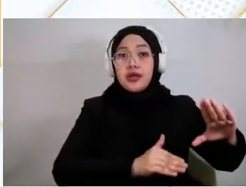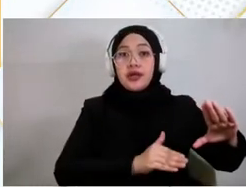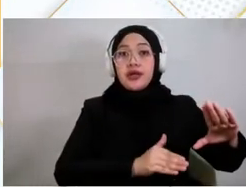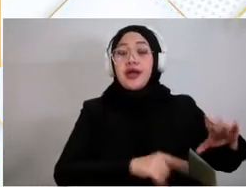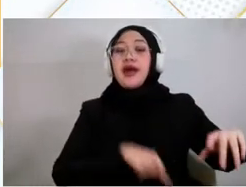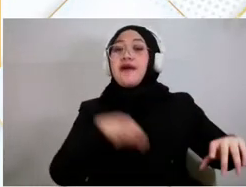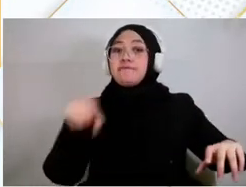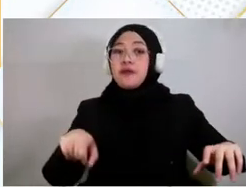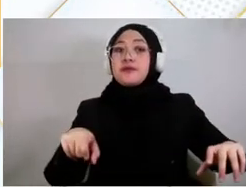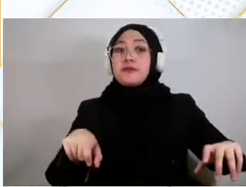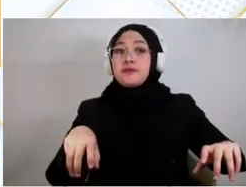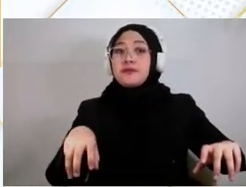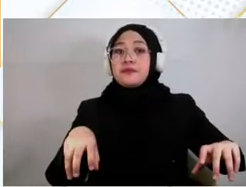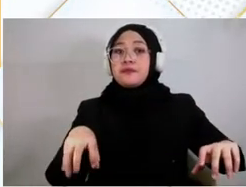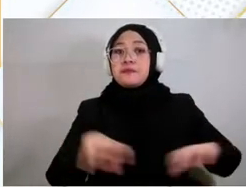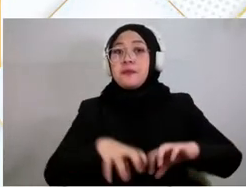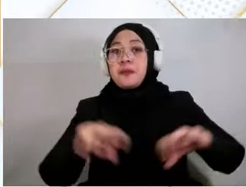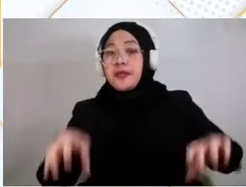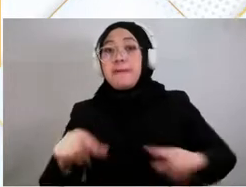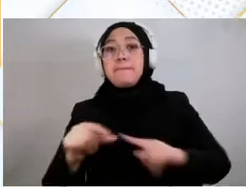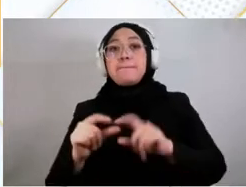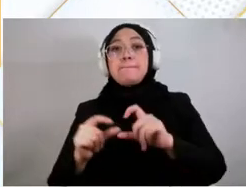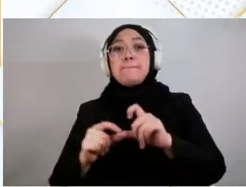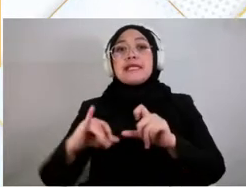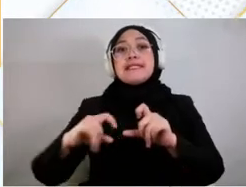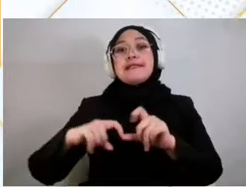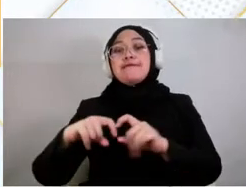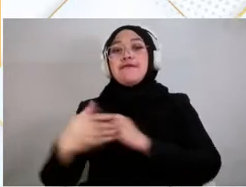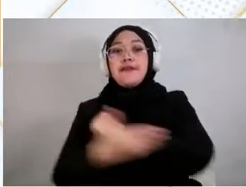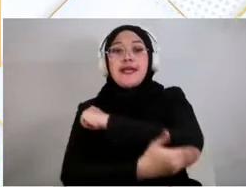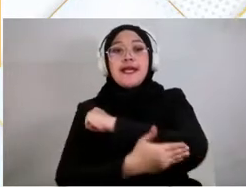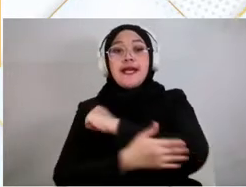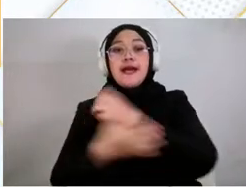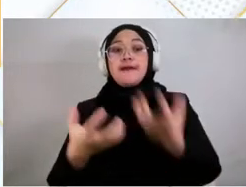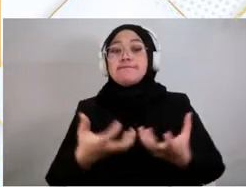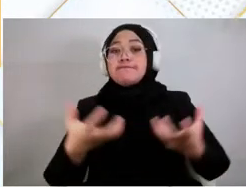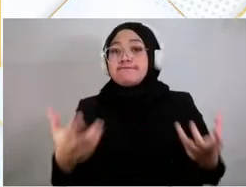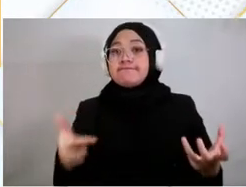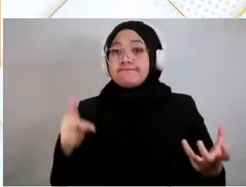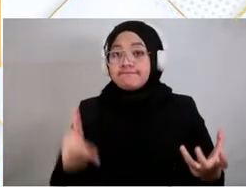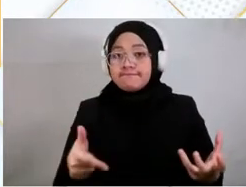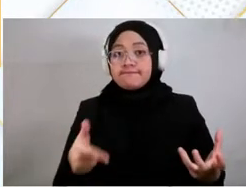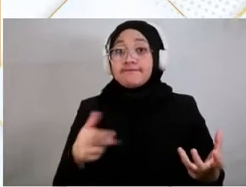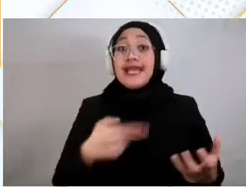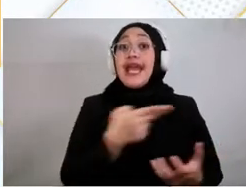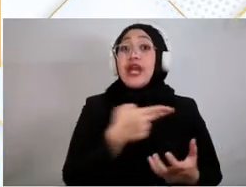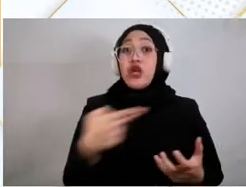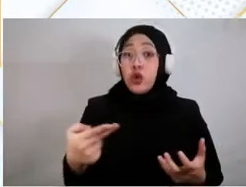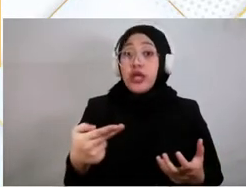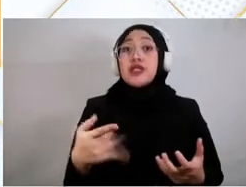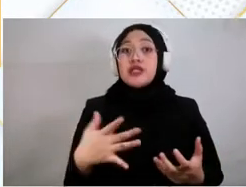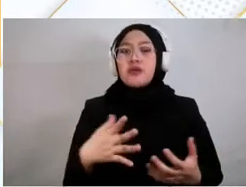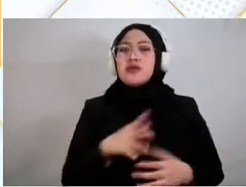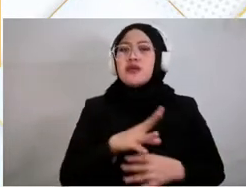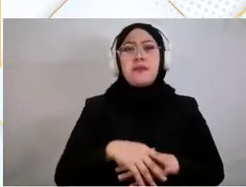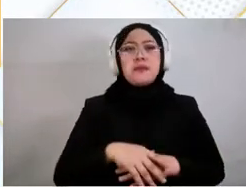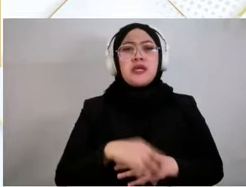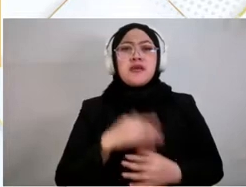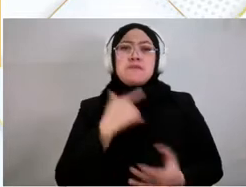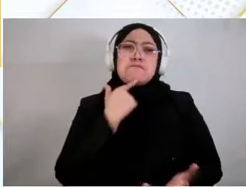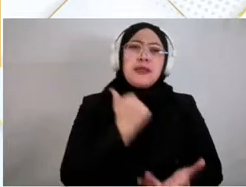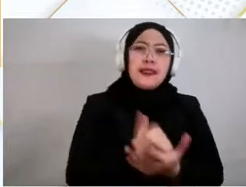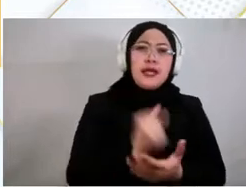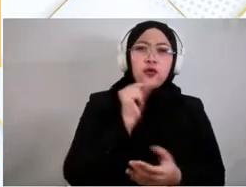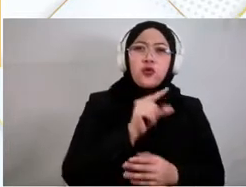and Pacific countries on the other hand. And I think Indonesia can play a very important role, active